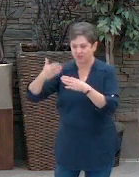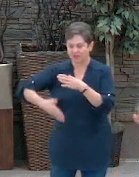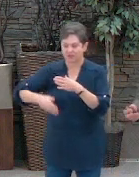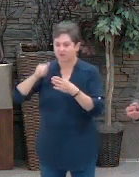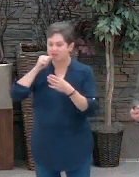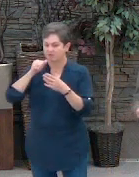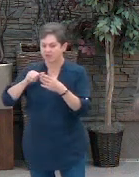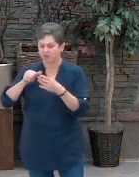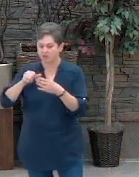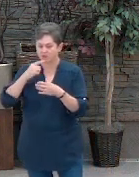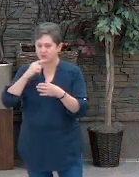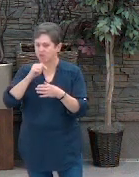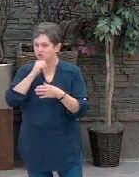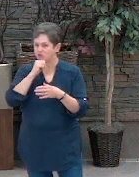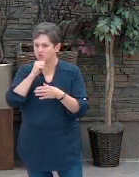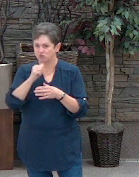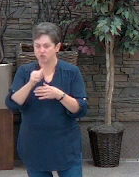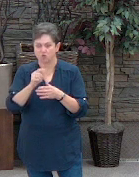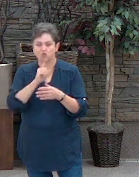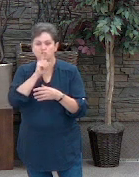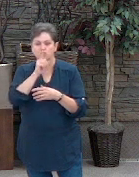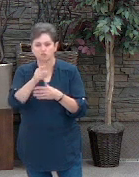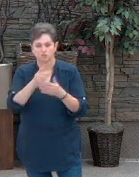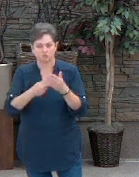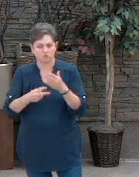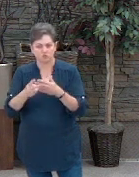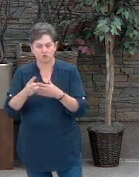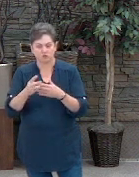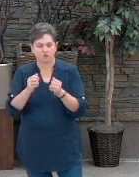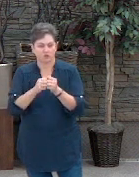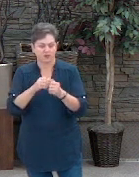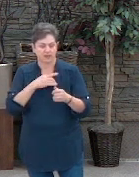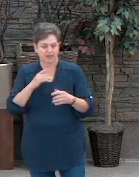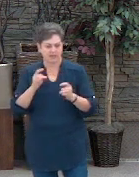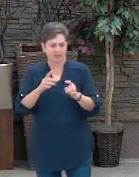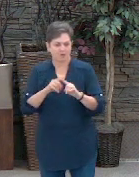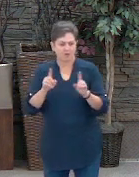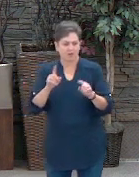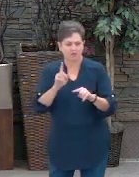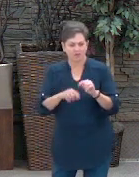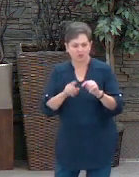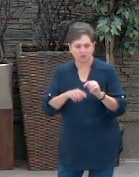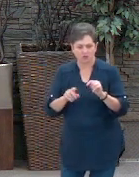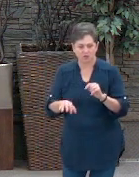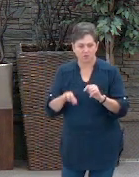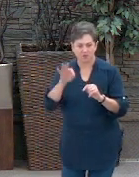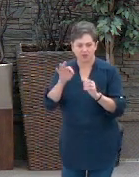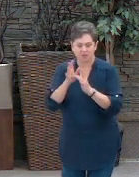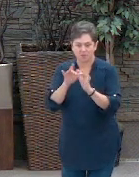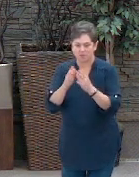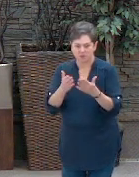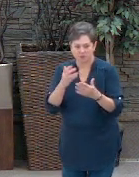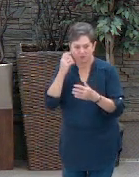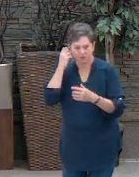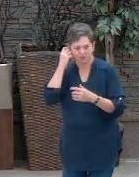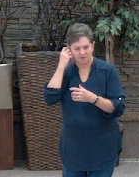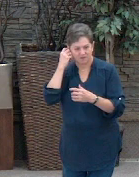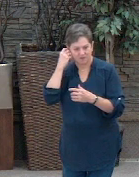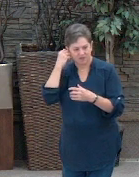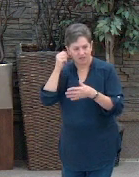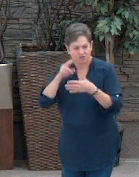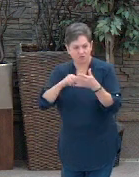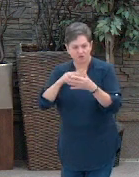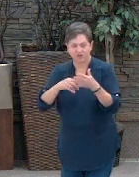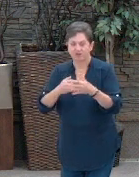letter, he's going to say, don't treat prophecy with contempt. But they couldn't pick up a Bible and read